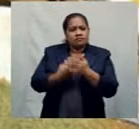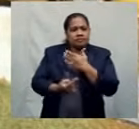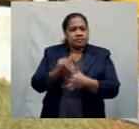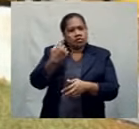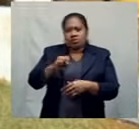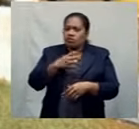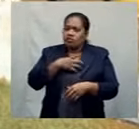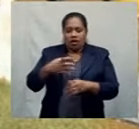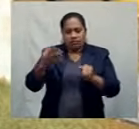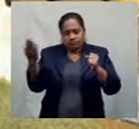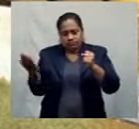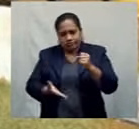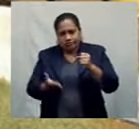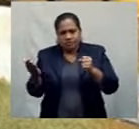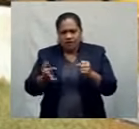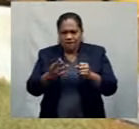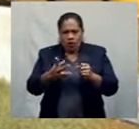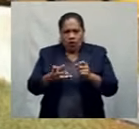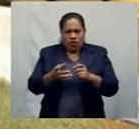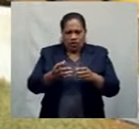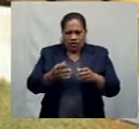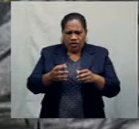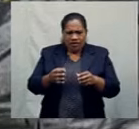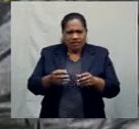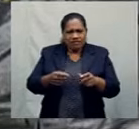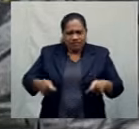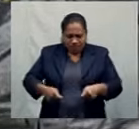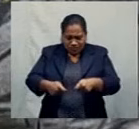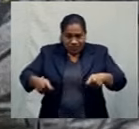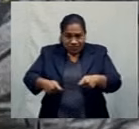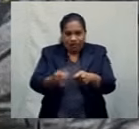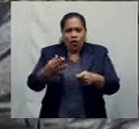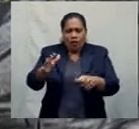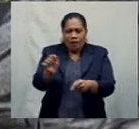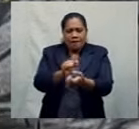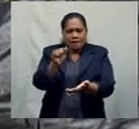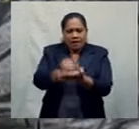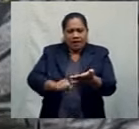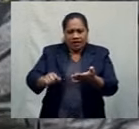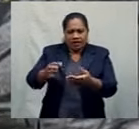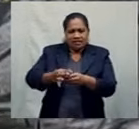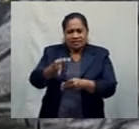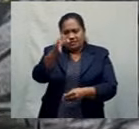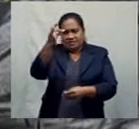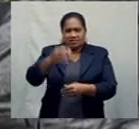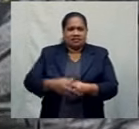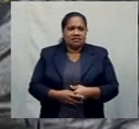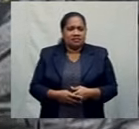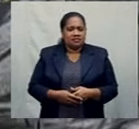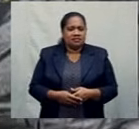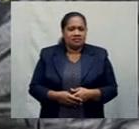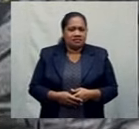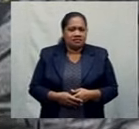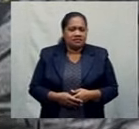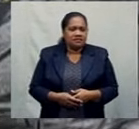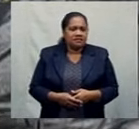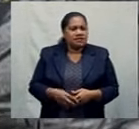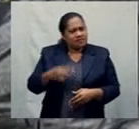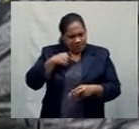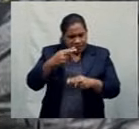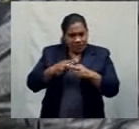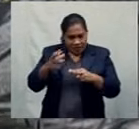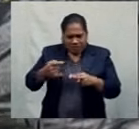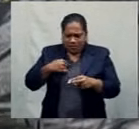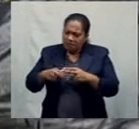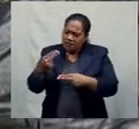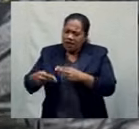cutting firewood or buying gas and fertilizer. Because I'm a farmer and I'm planting